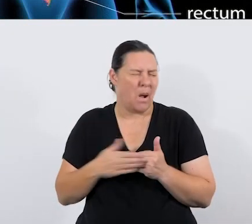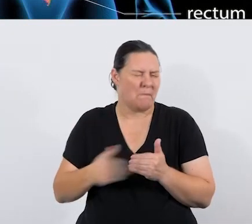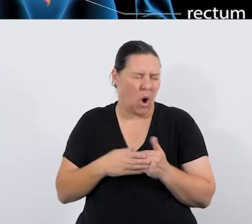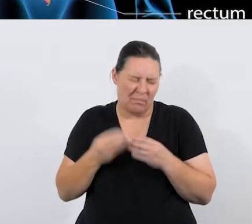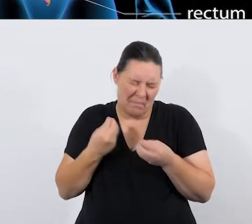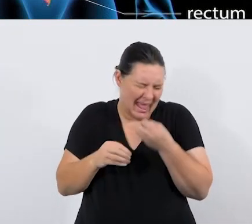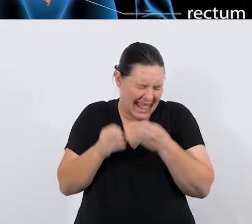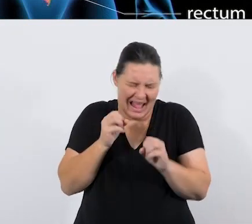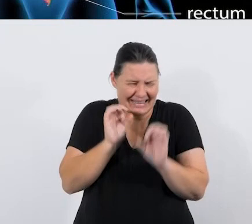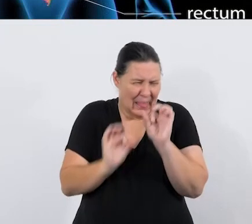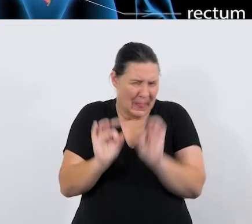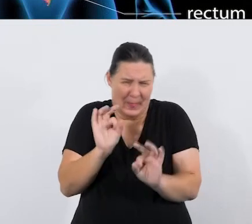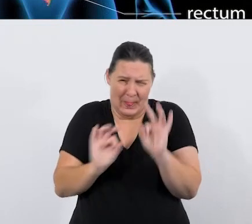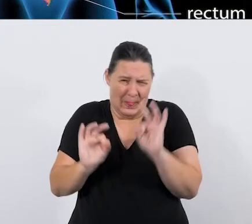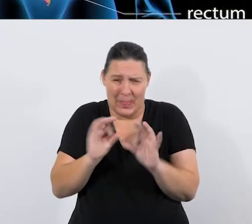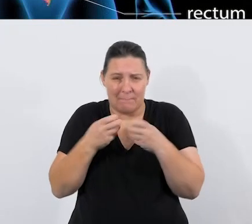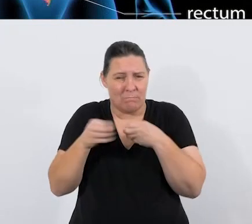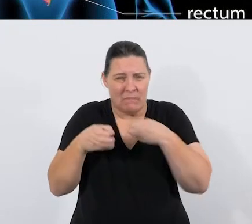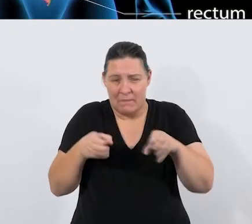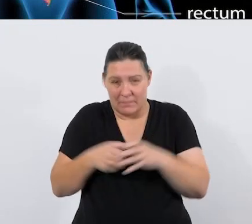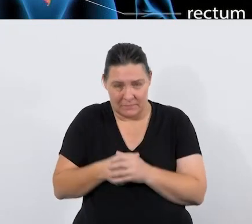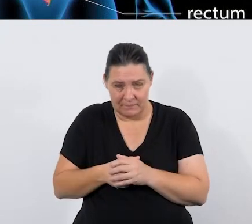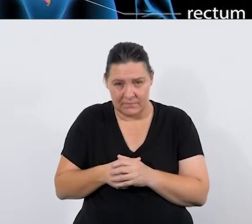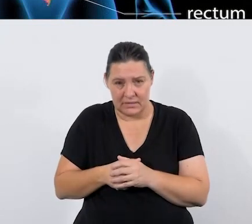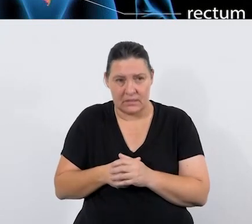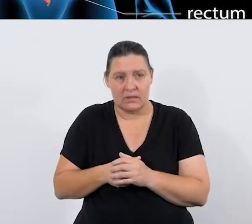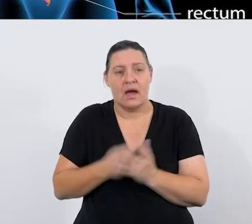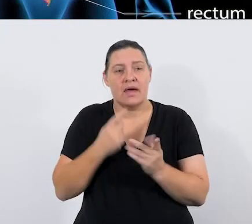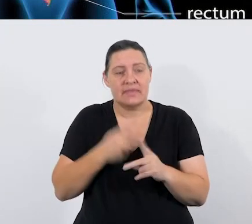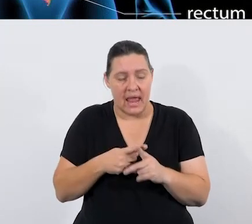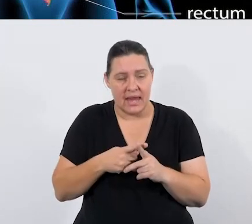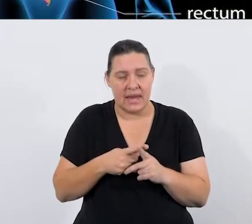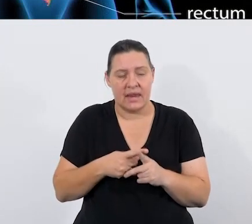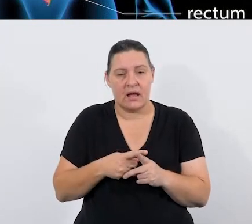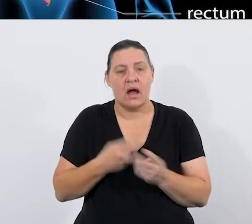So that process is referred to as absorption.